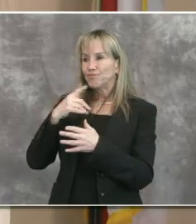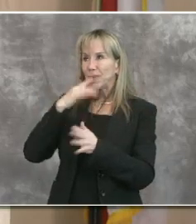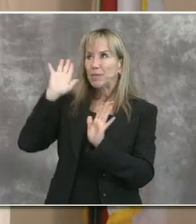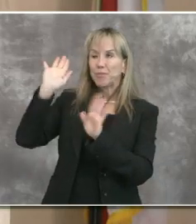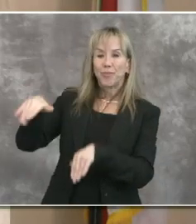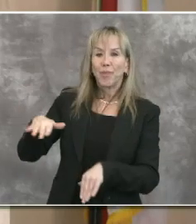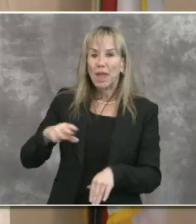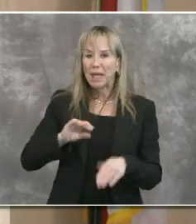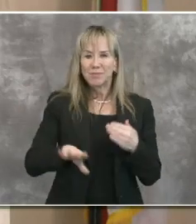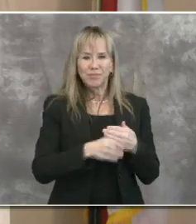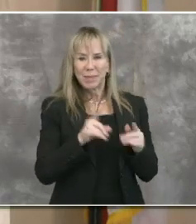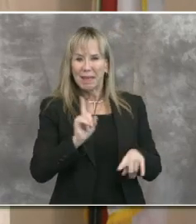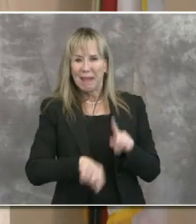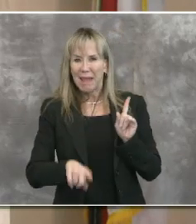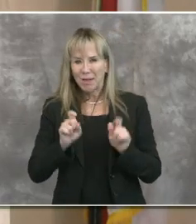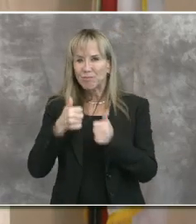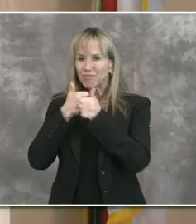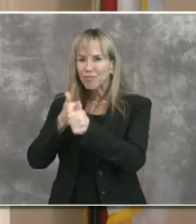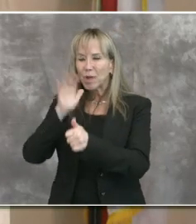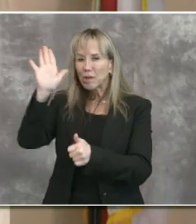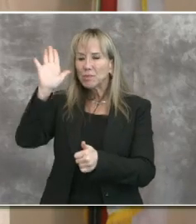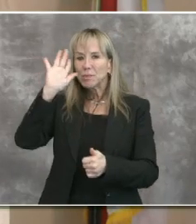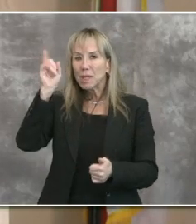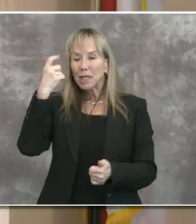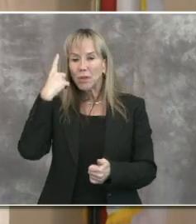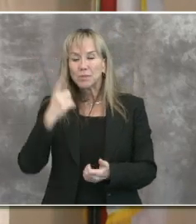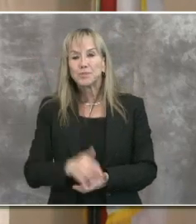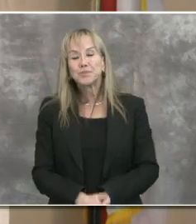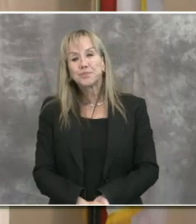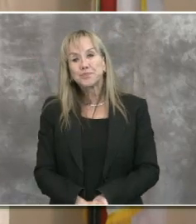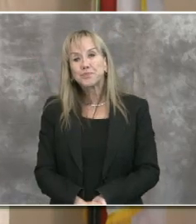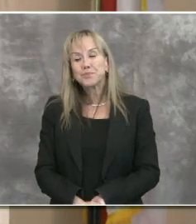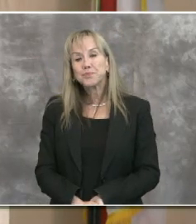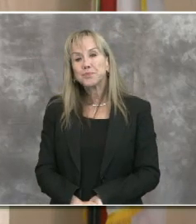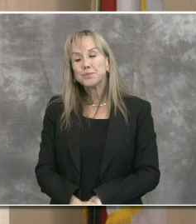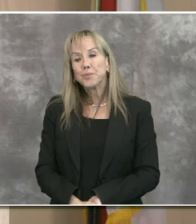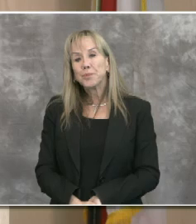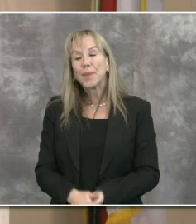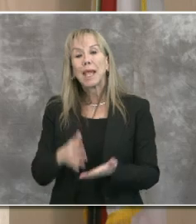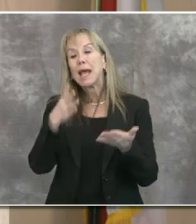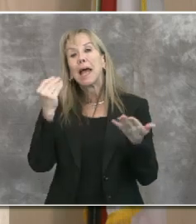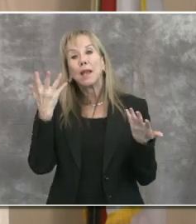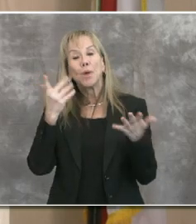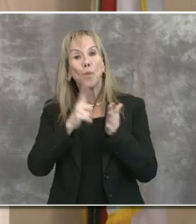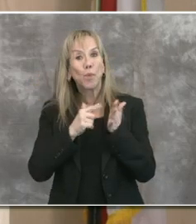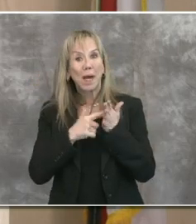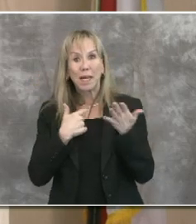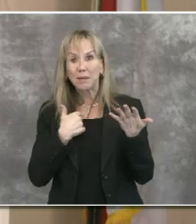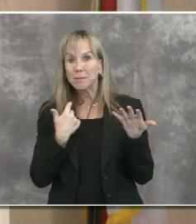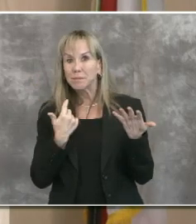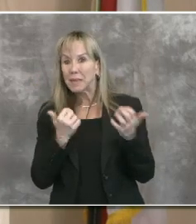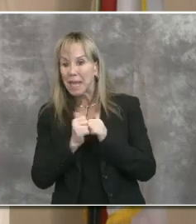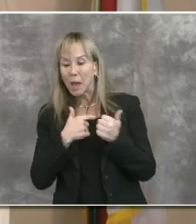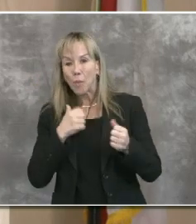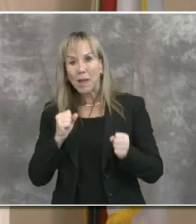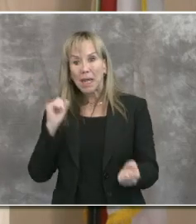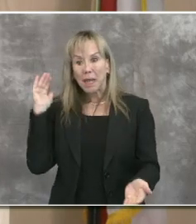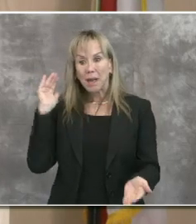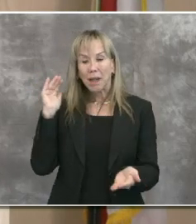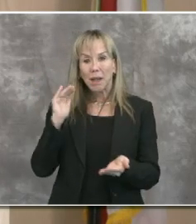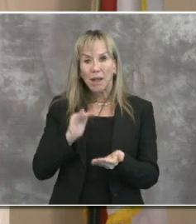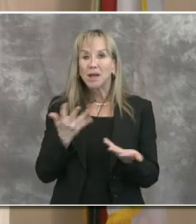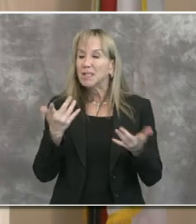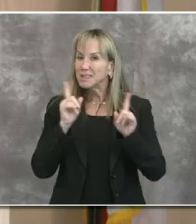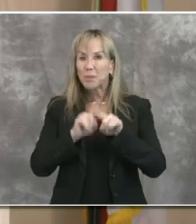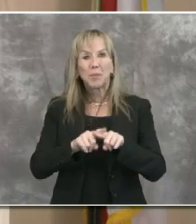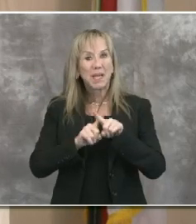what we will do to move the needle, if you will, or turn the dial down will also